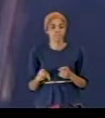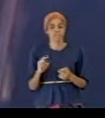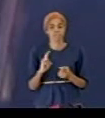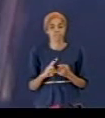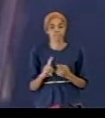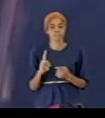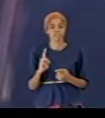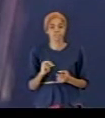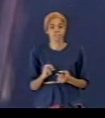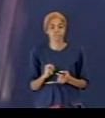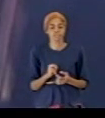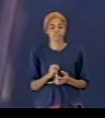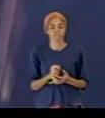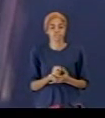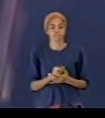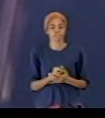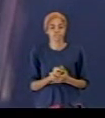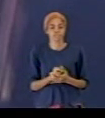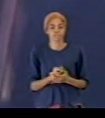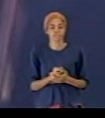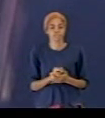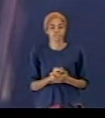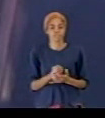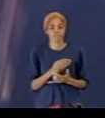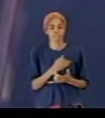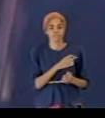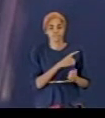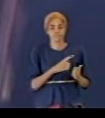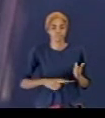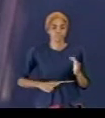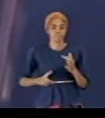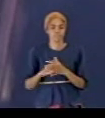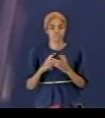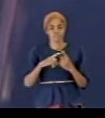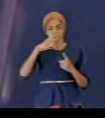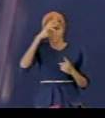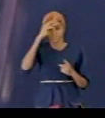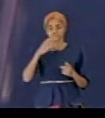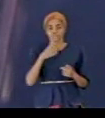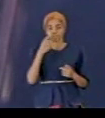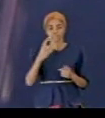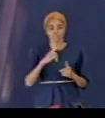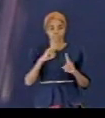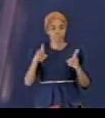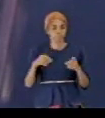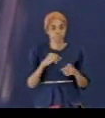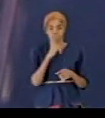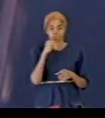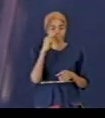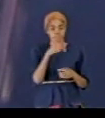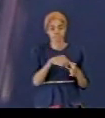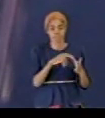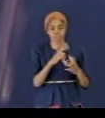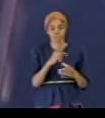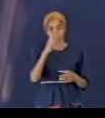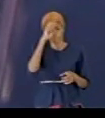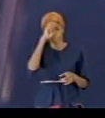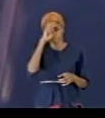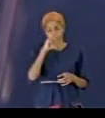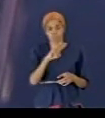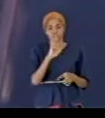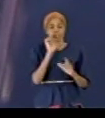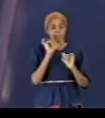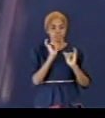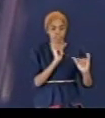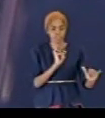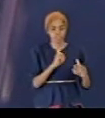Philistines unto Gera. And the Lord appeared unto him and said, Go not down into Egypt. Dwell in